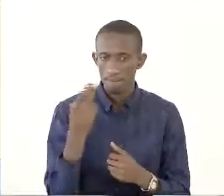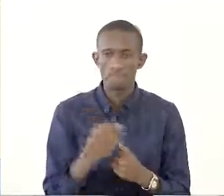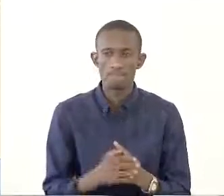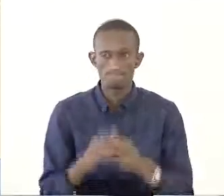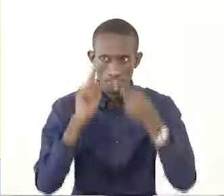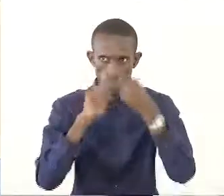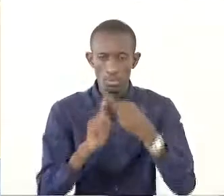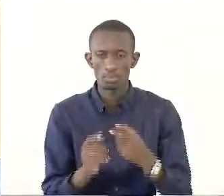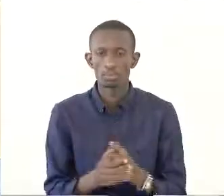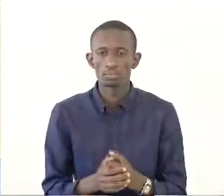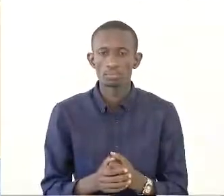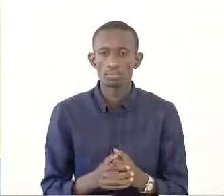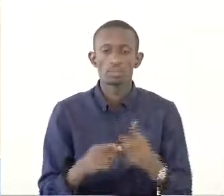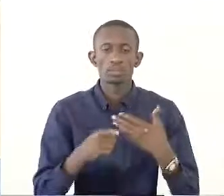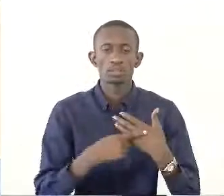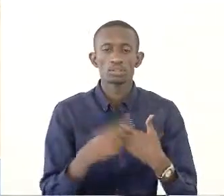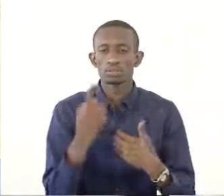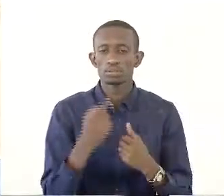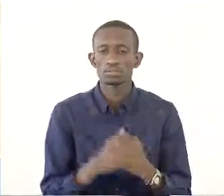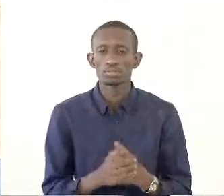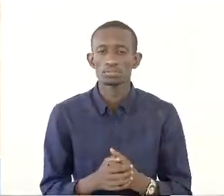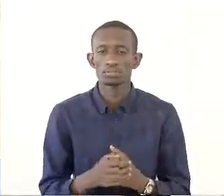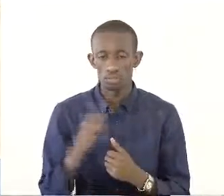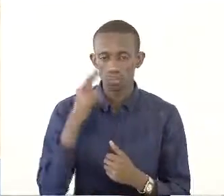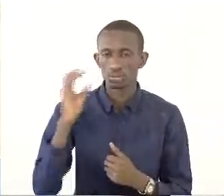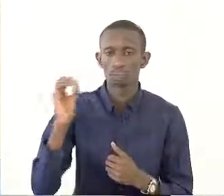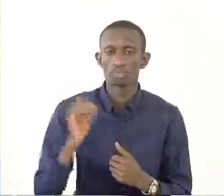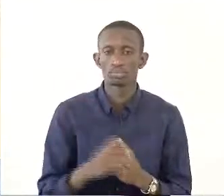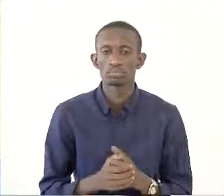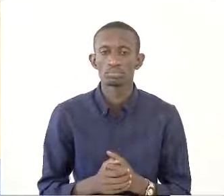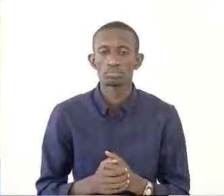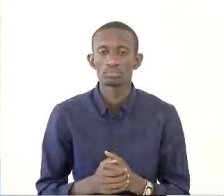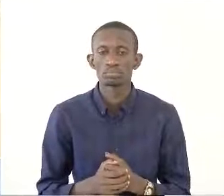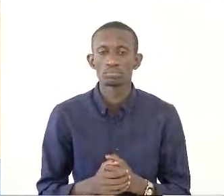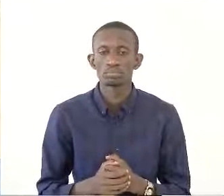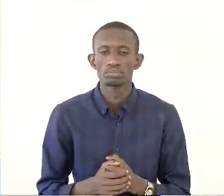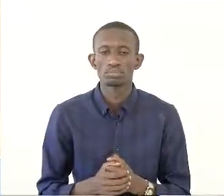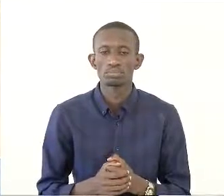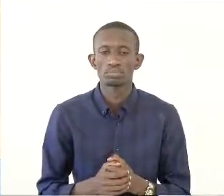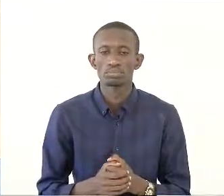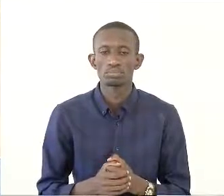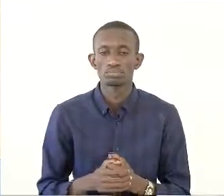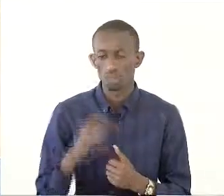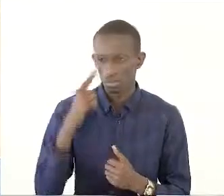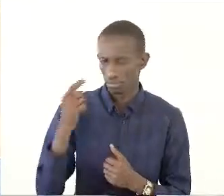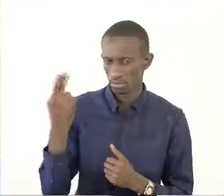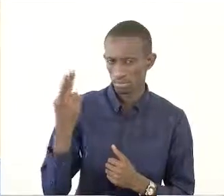up. This is negative 1 and 1 gives us 0. Here we have